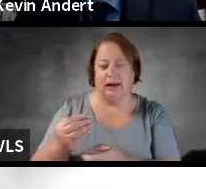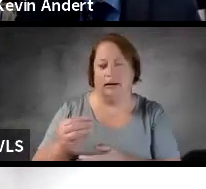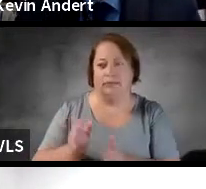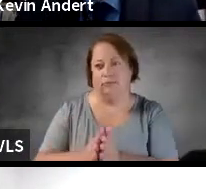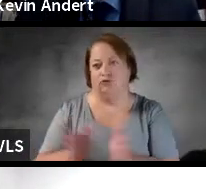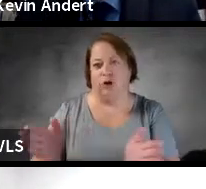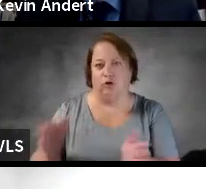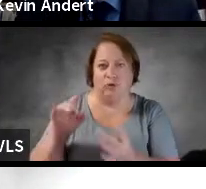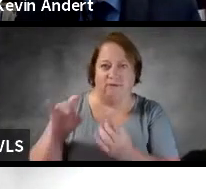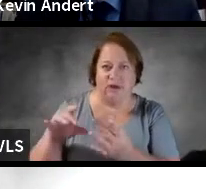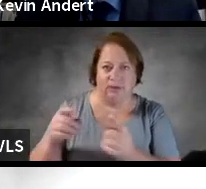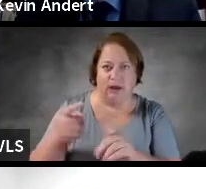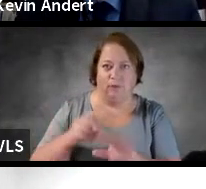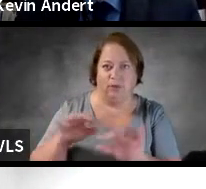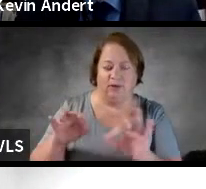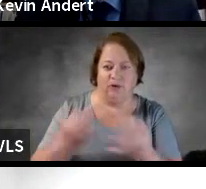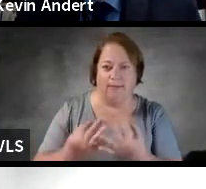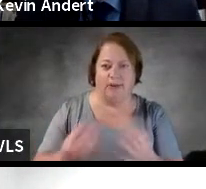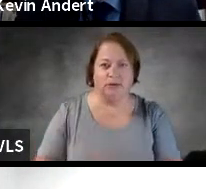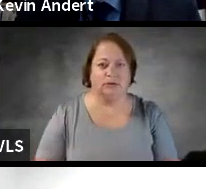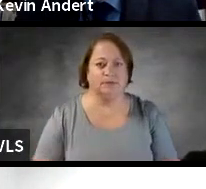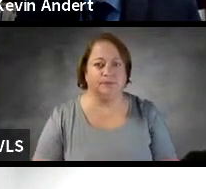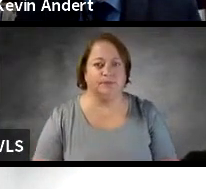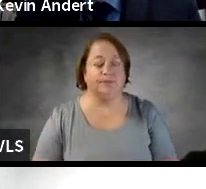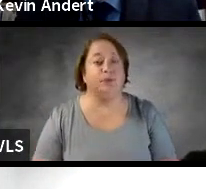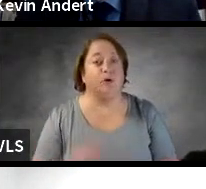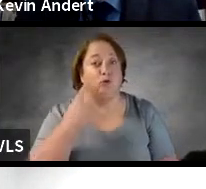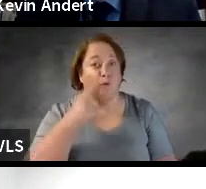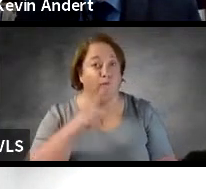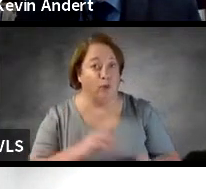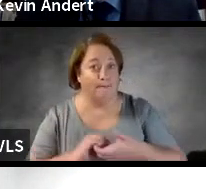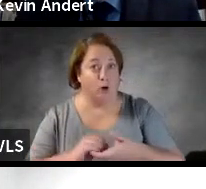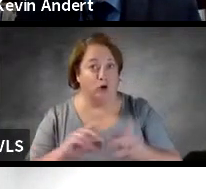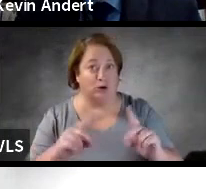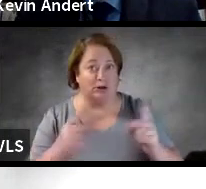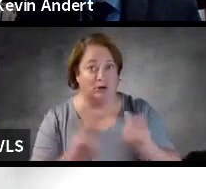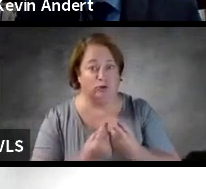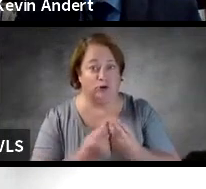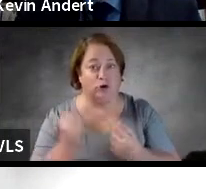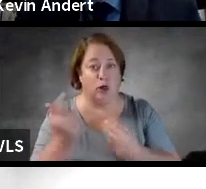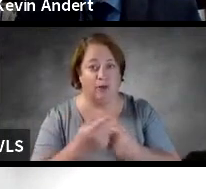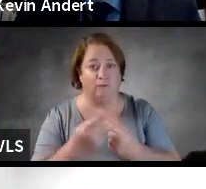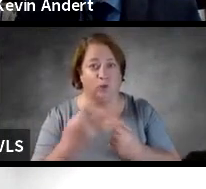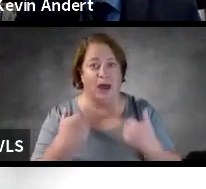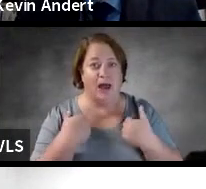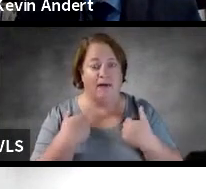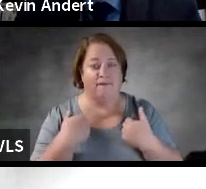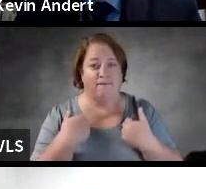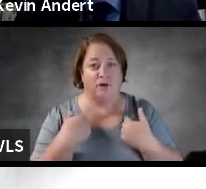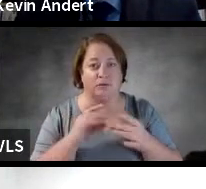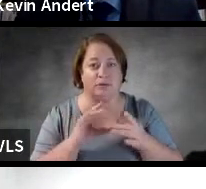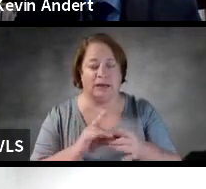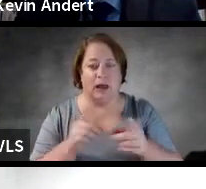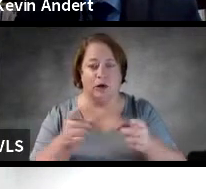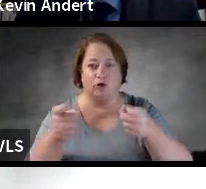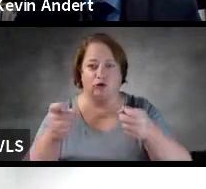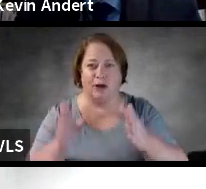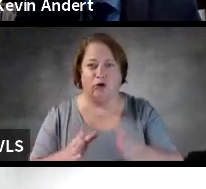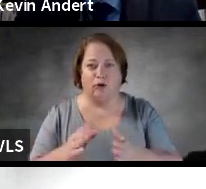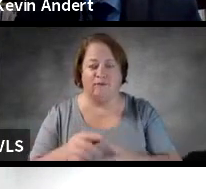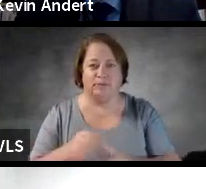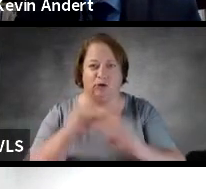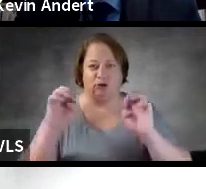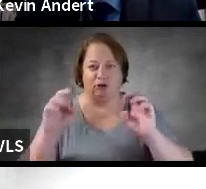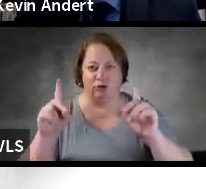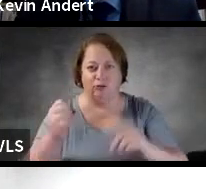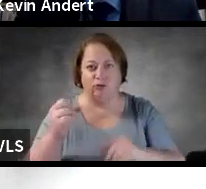from our families? So for the partner districts in particular, all of you have an assigned director of special education or